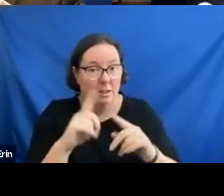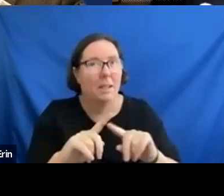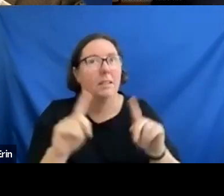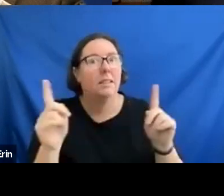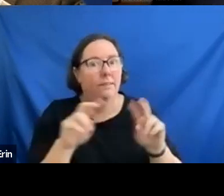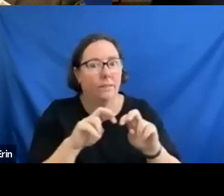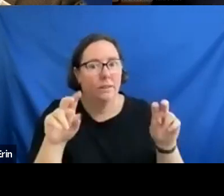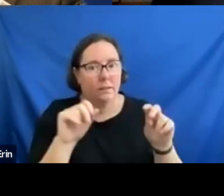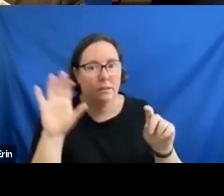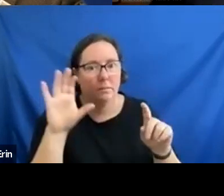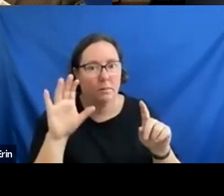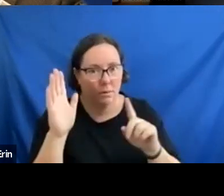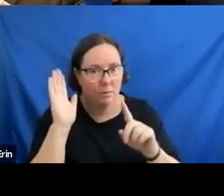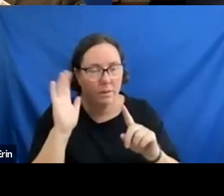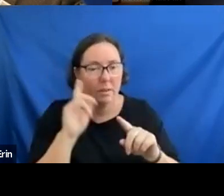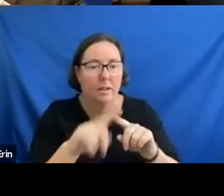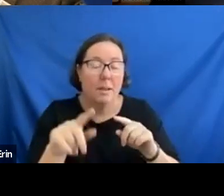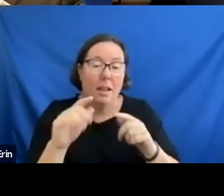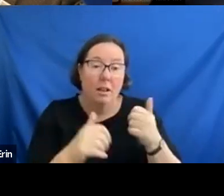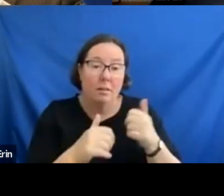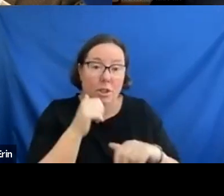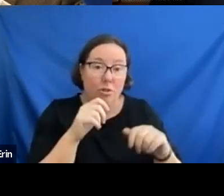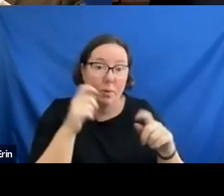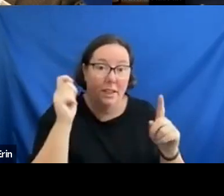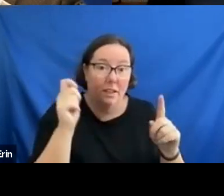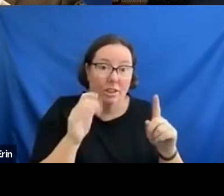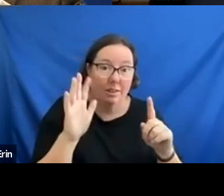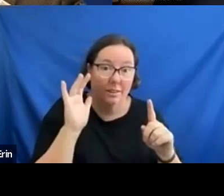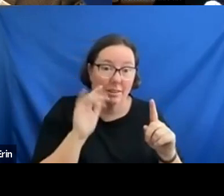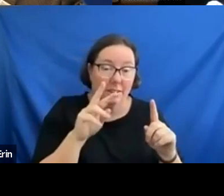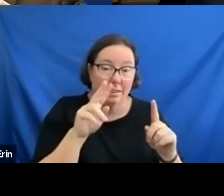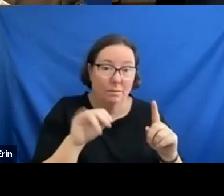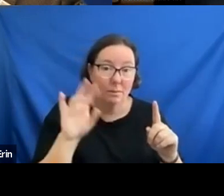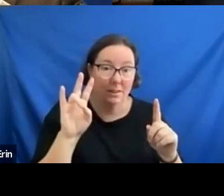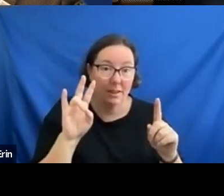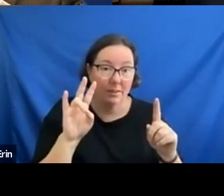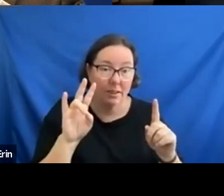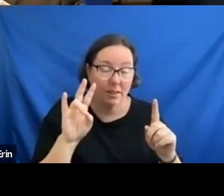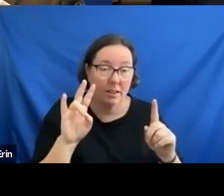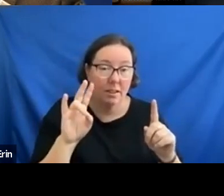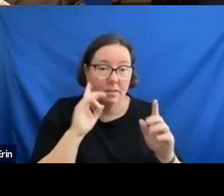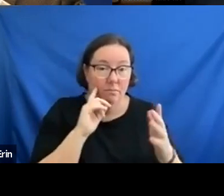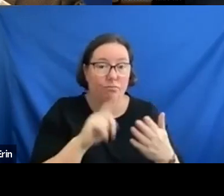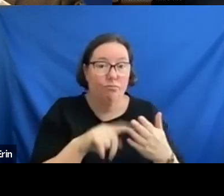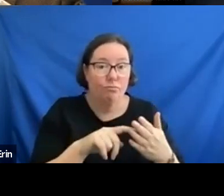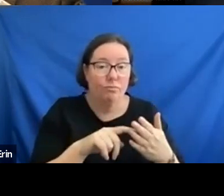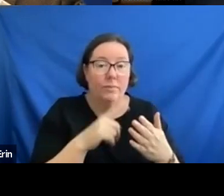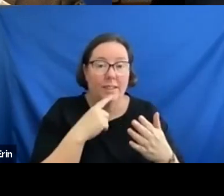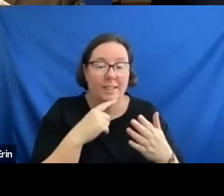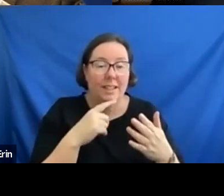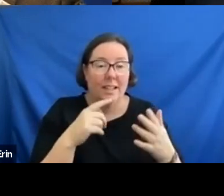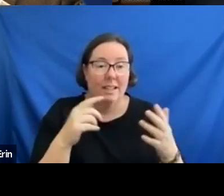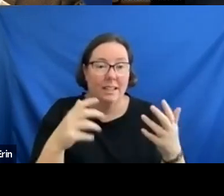where while a majority of the justices felt that the desegregation